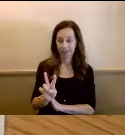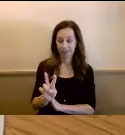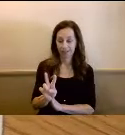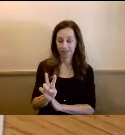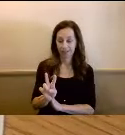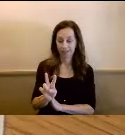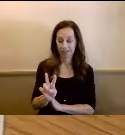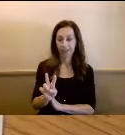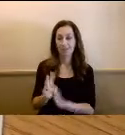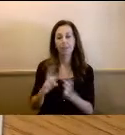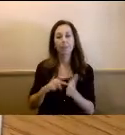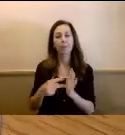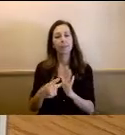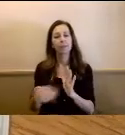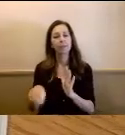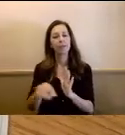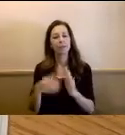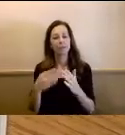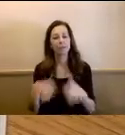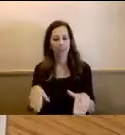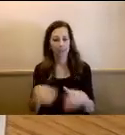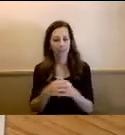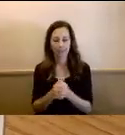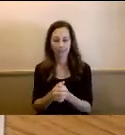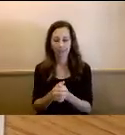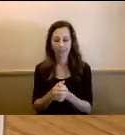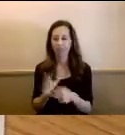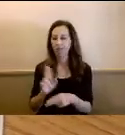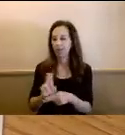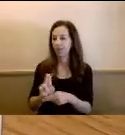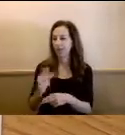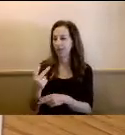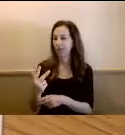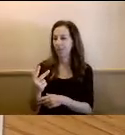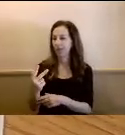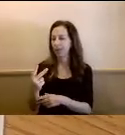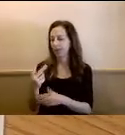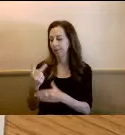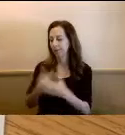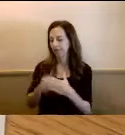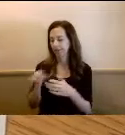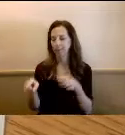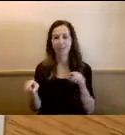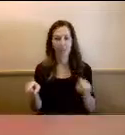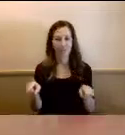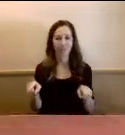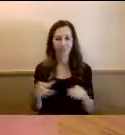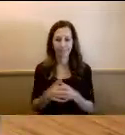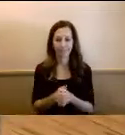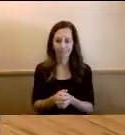we're going to divide. We'll divide by 3, both sides.